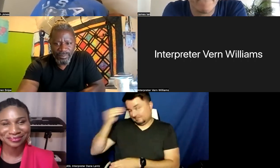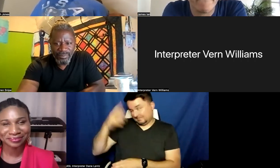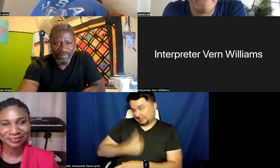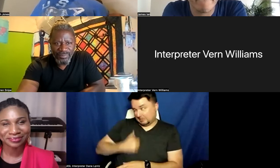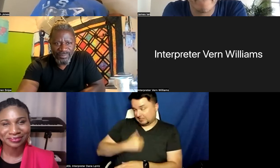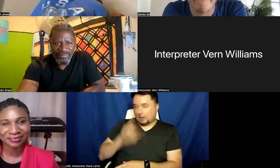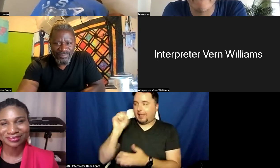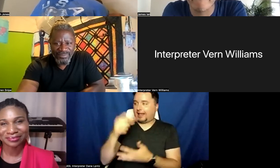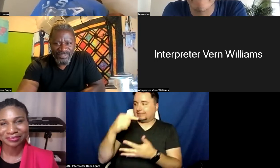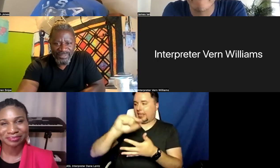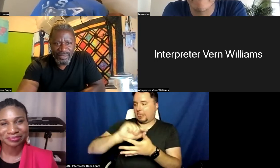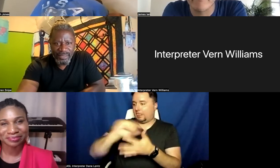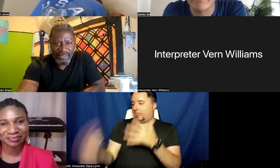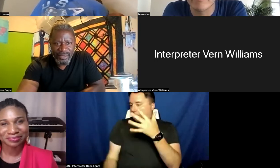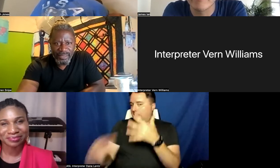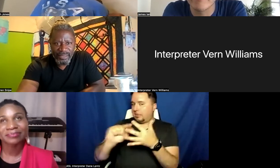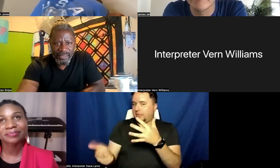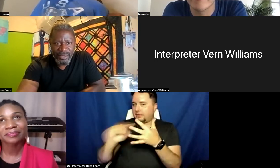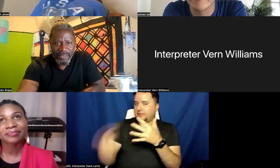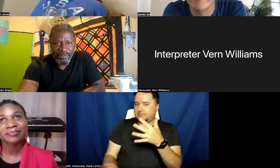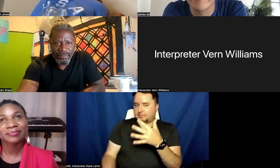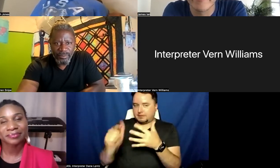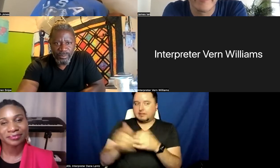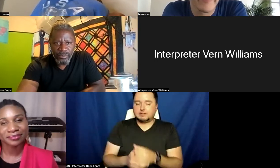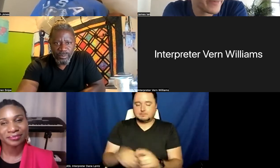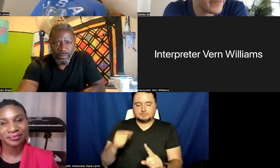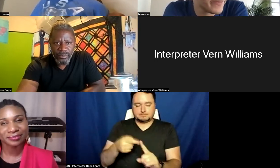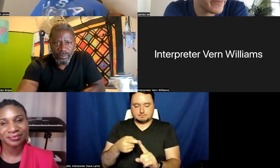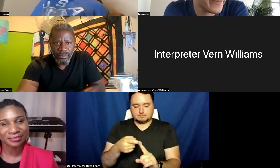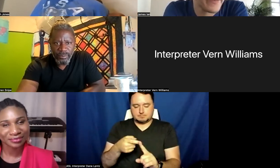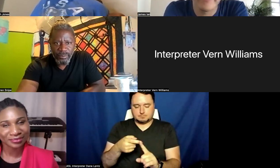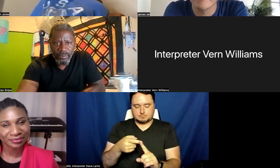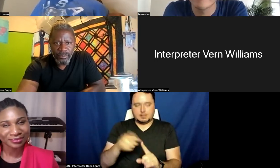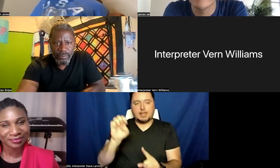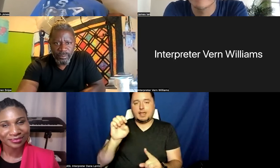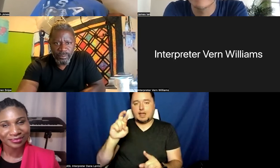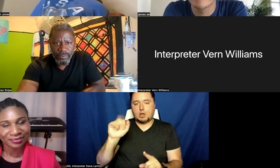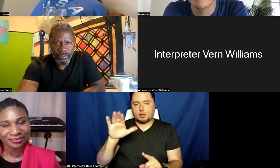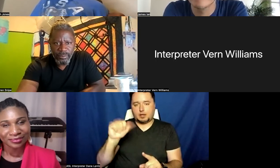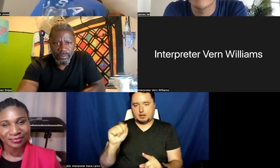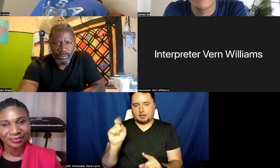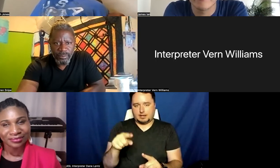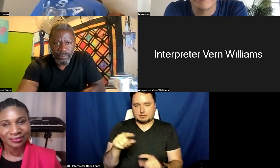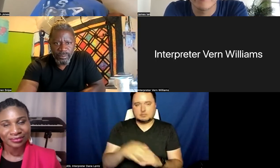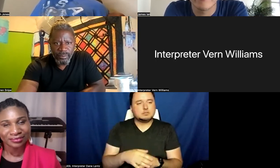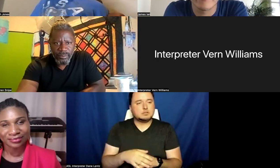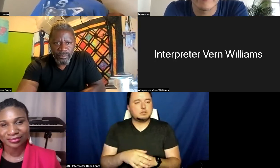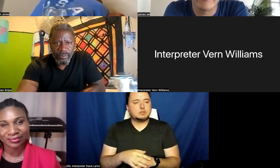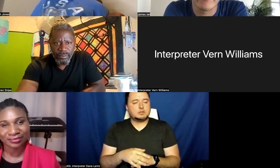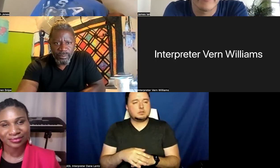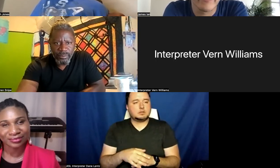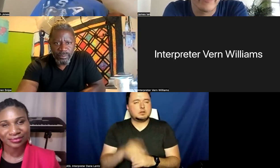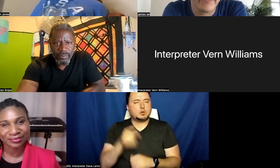out of order. So this question comes from Erica. Do you ever feel like there